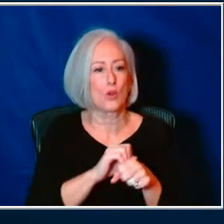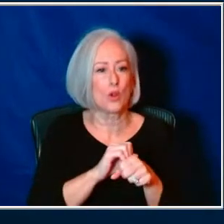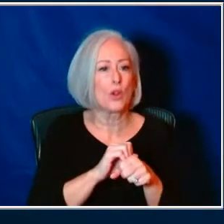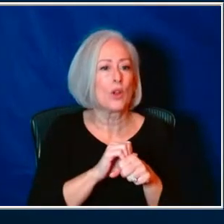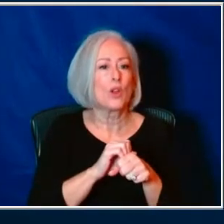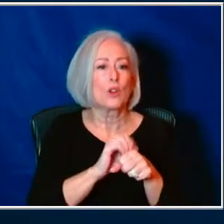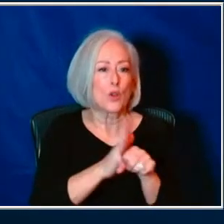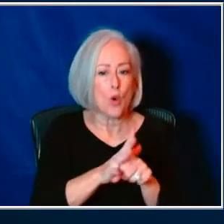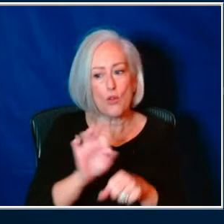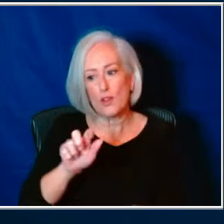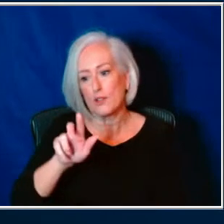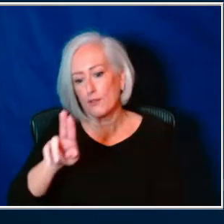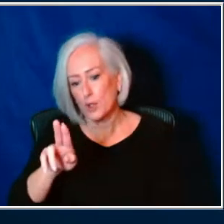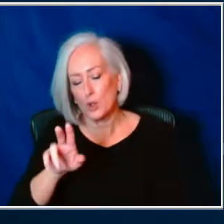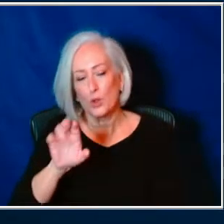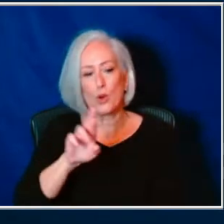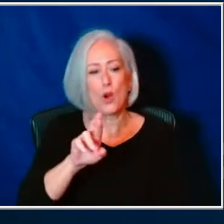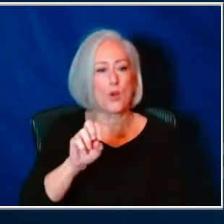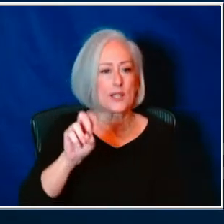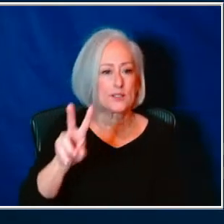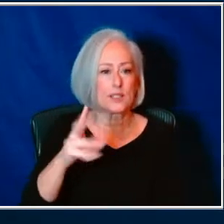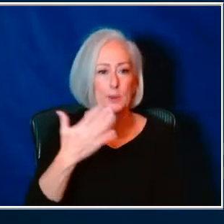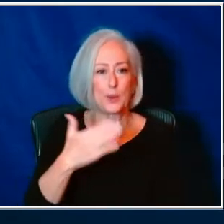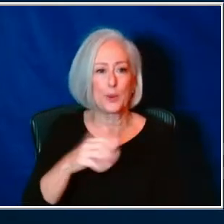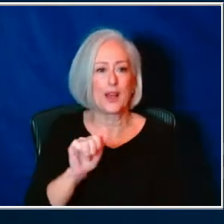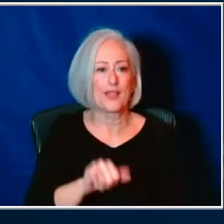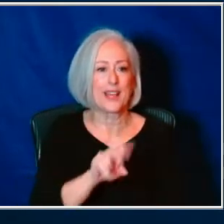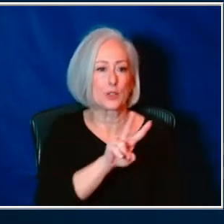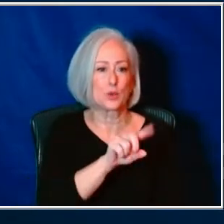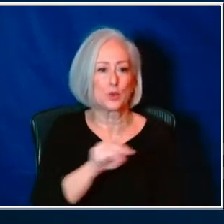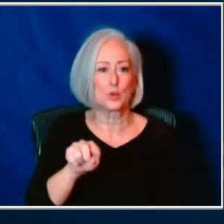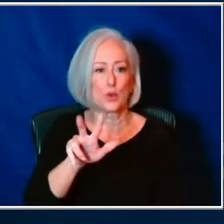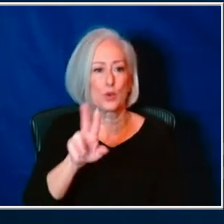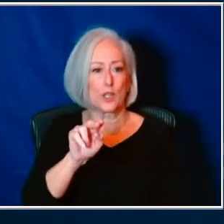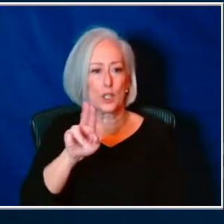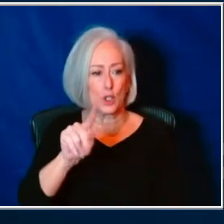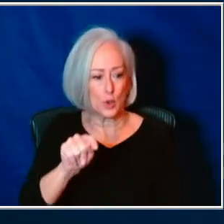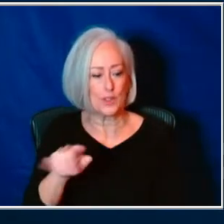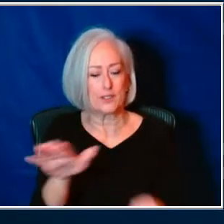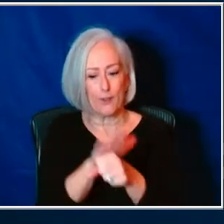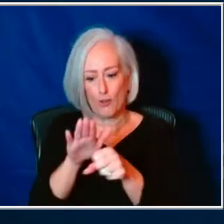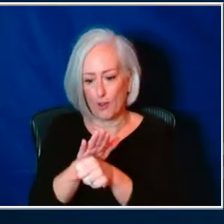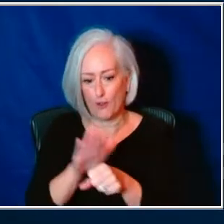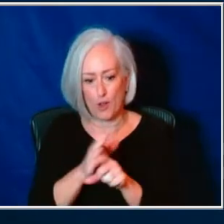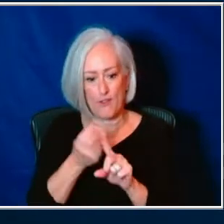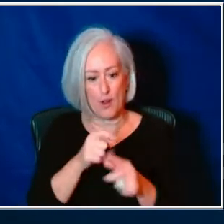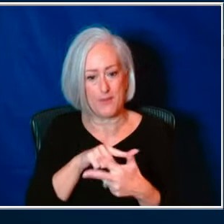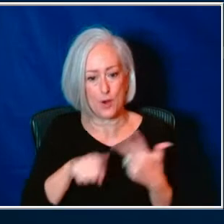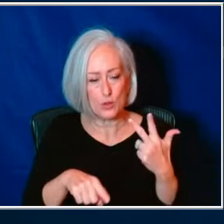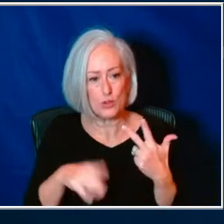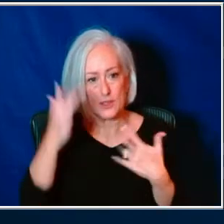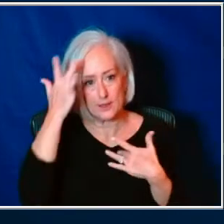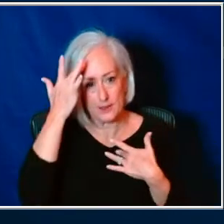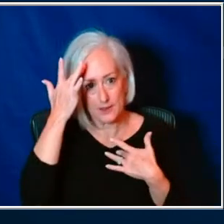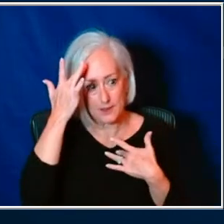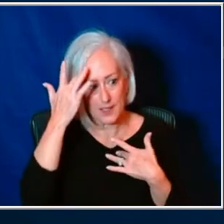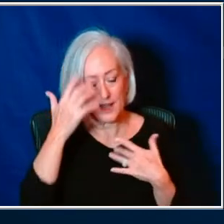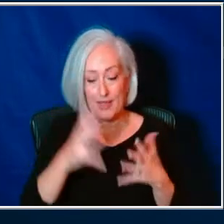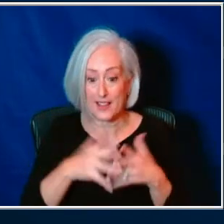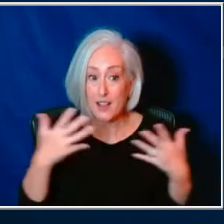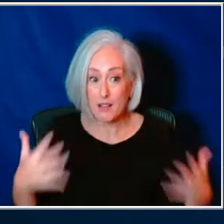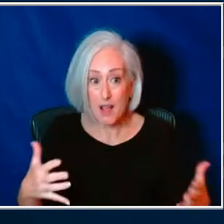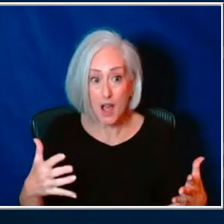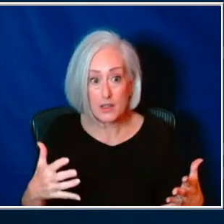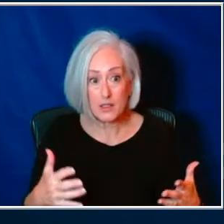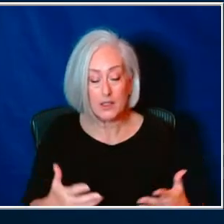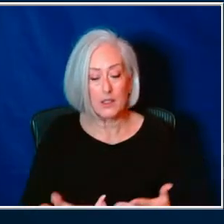hospital. That's like 2 or 3 units of the hospital. That's actually a lot. We've gotten so used to having all these patients in that it's kind of like, okay,